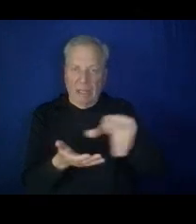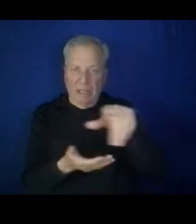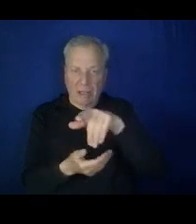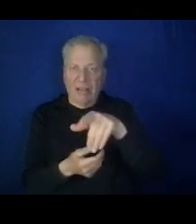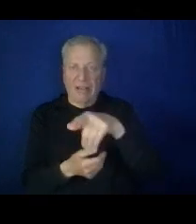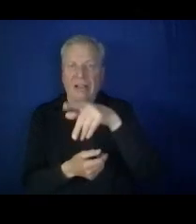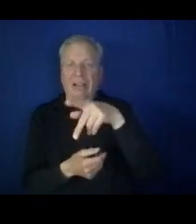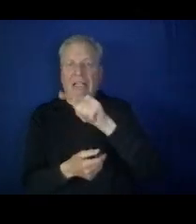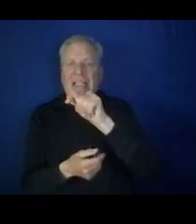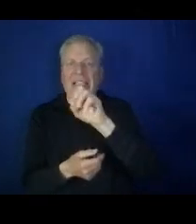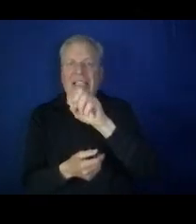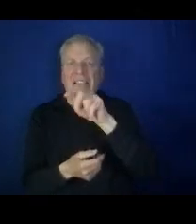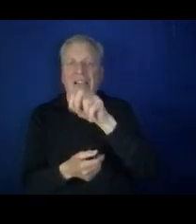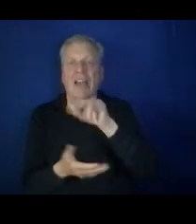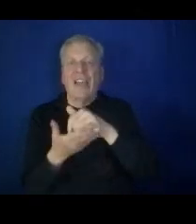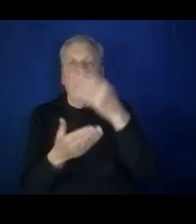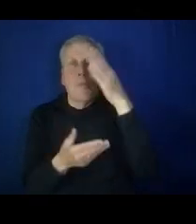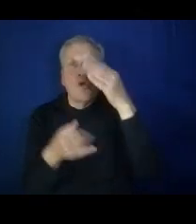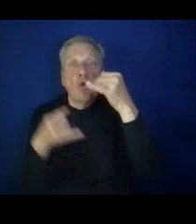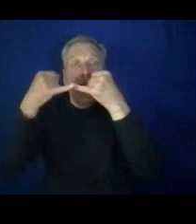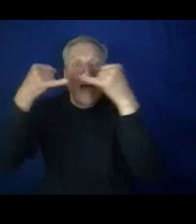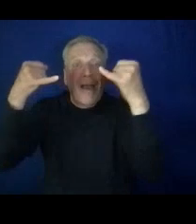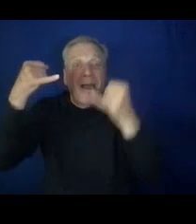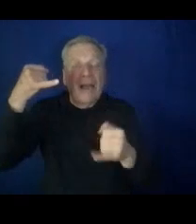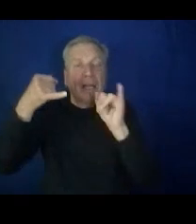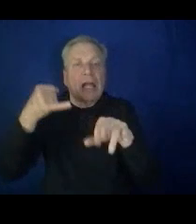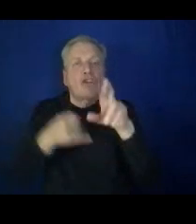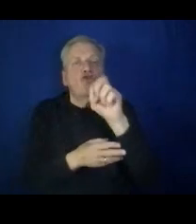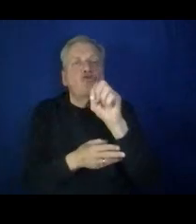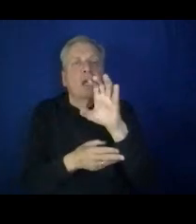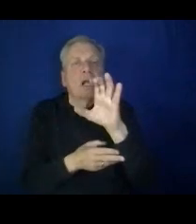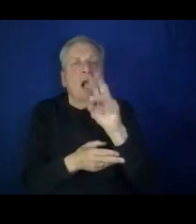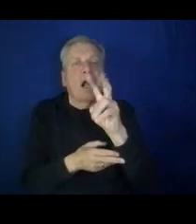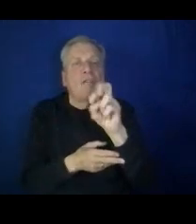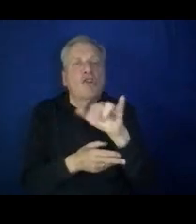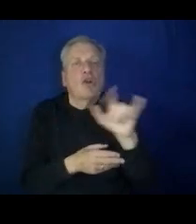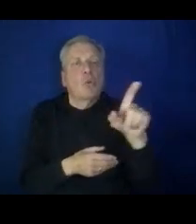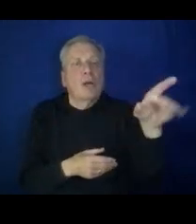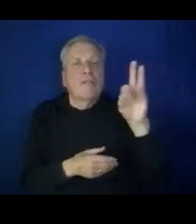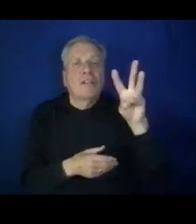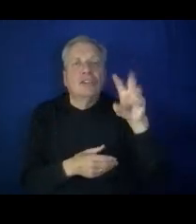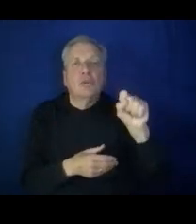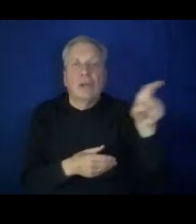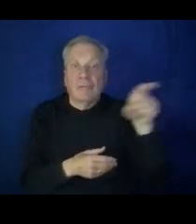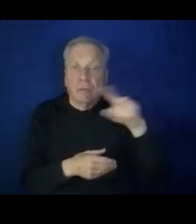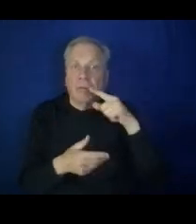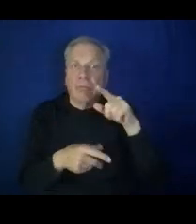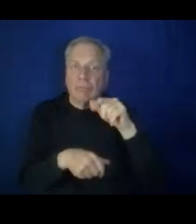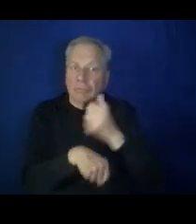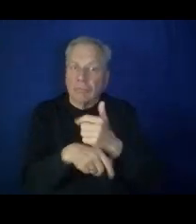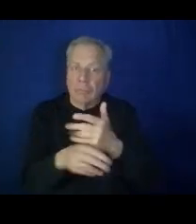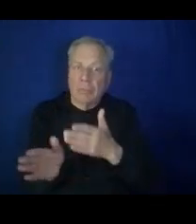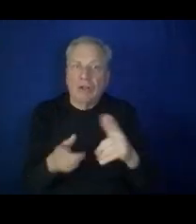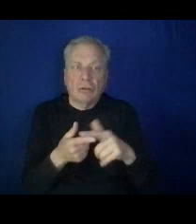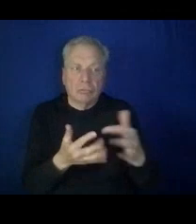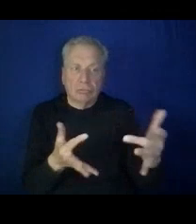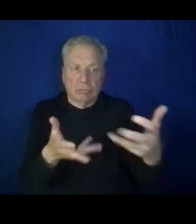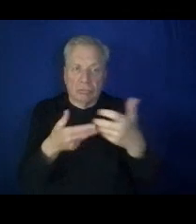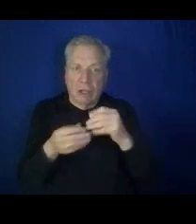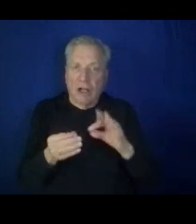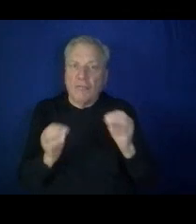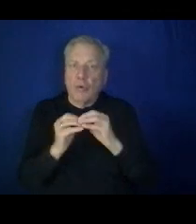Park. This blue line is the recovery zone, where the Fish and Wildlife Service intended to recover a viable population of grizzly